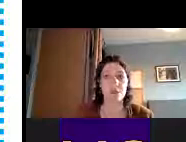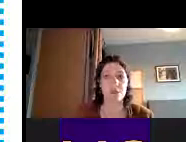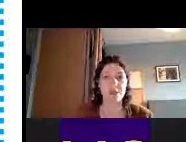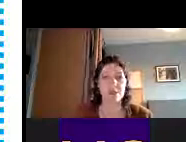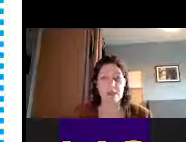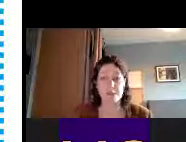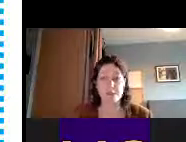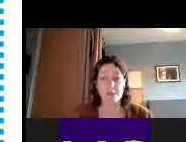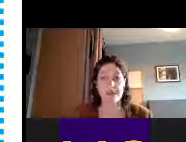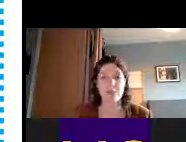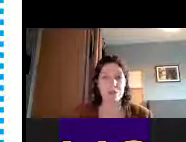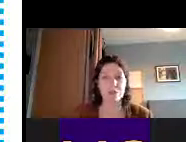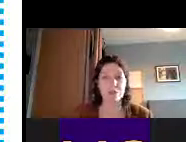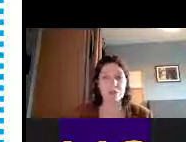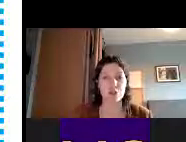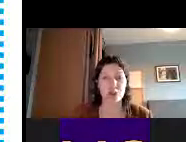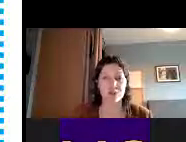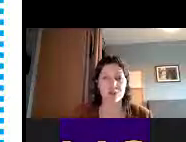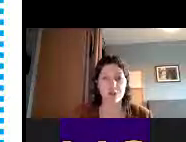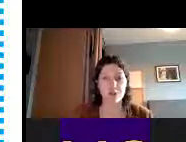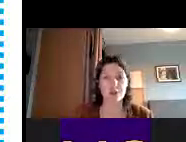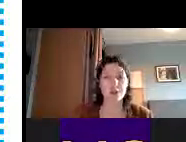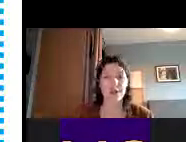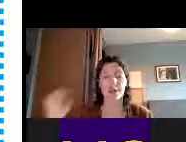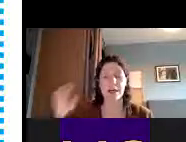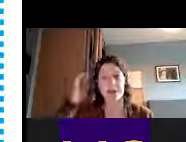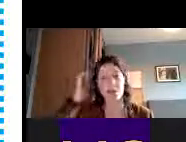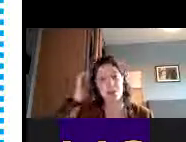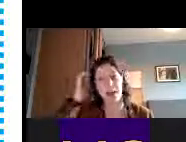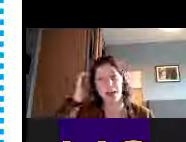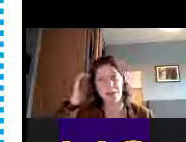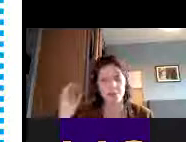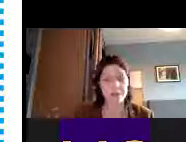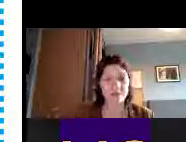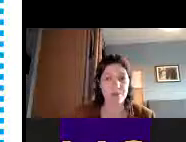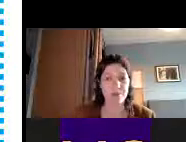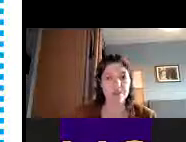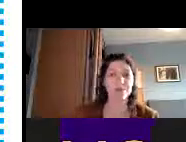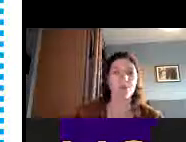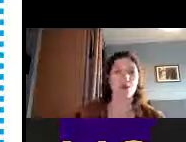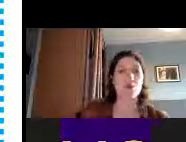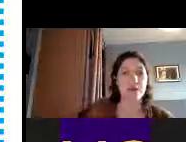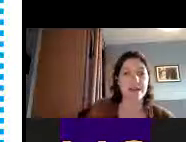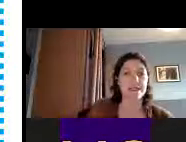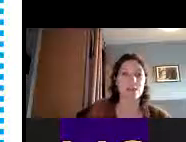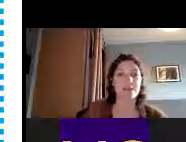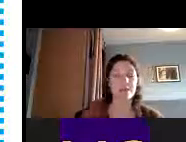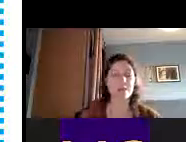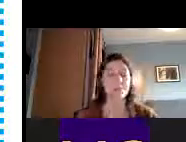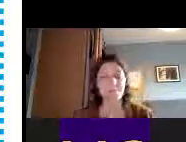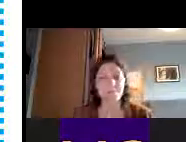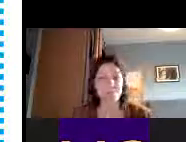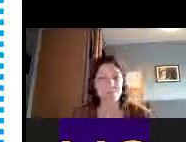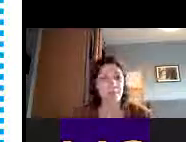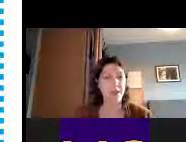would recommend that you keep your cameras turned off unless you're actively participating or asking a question.